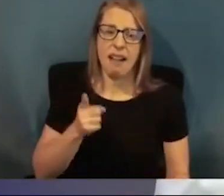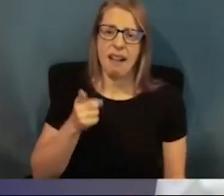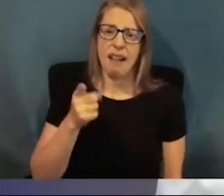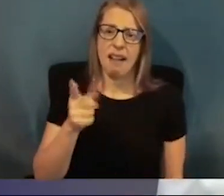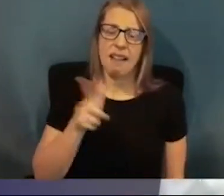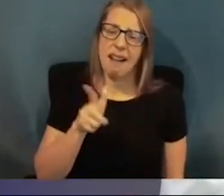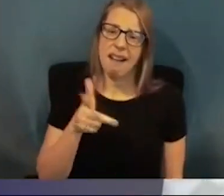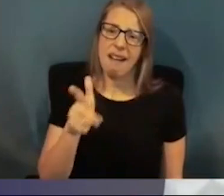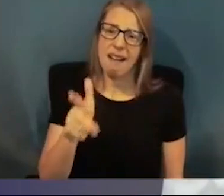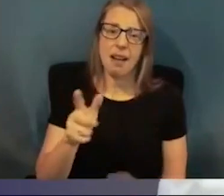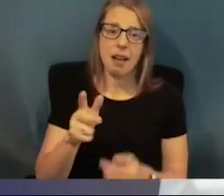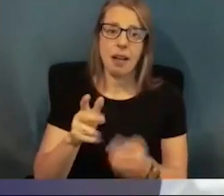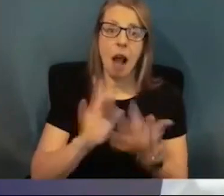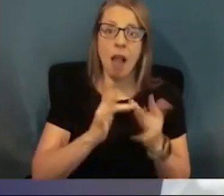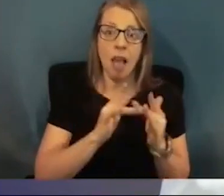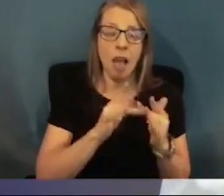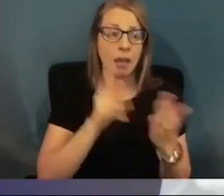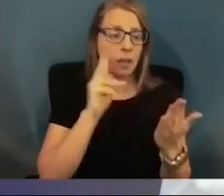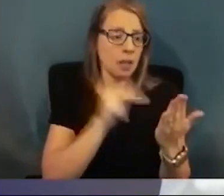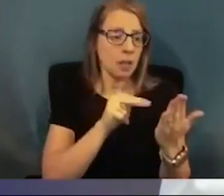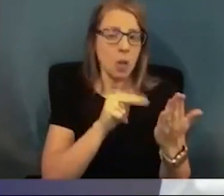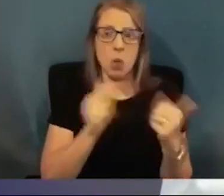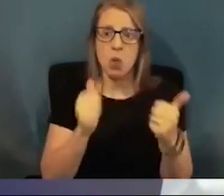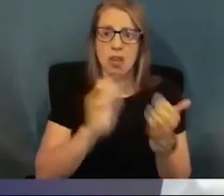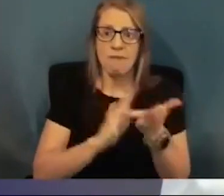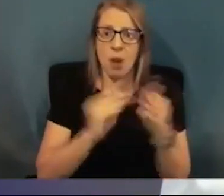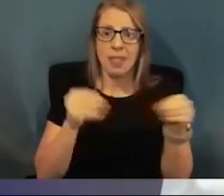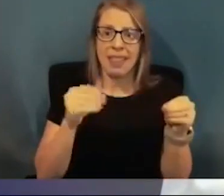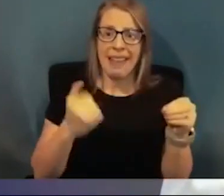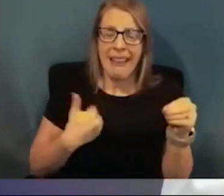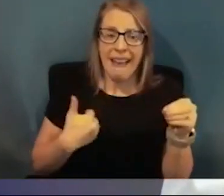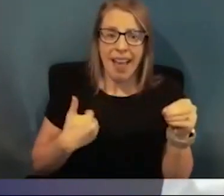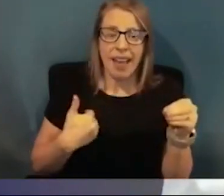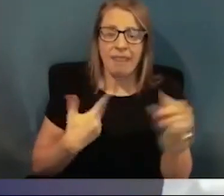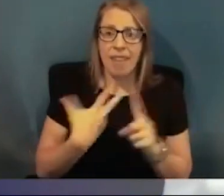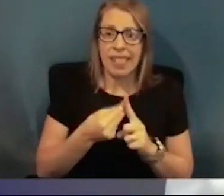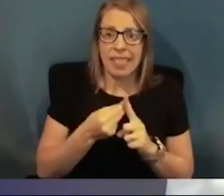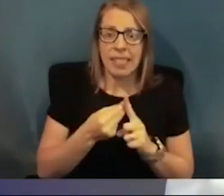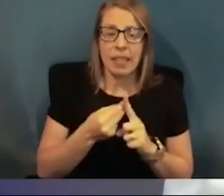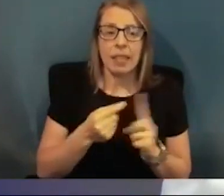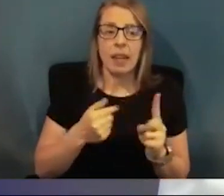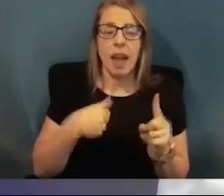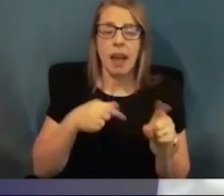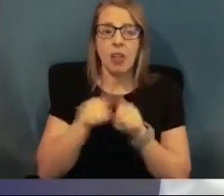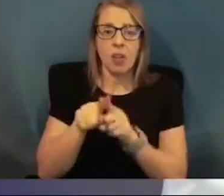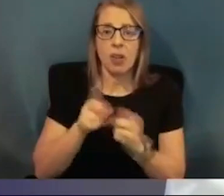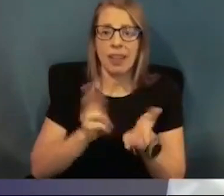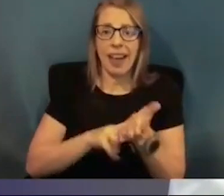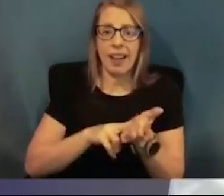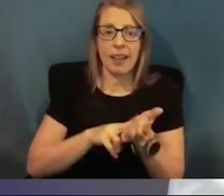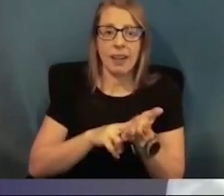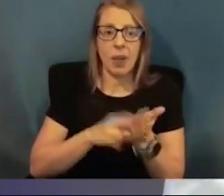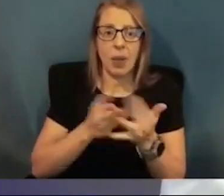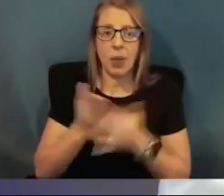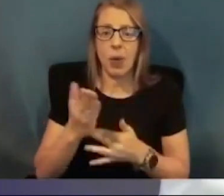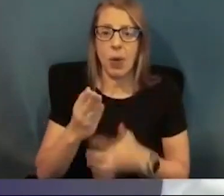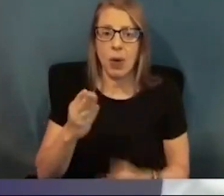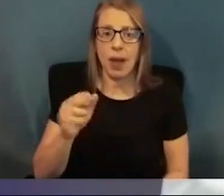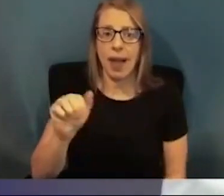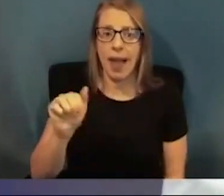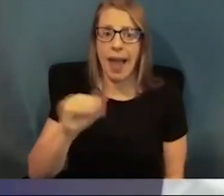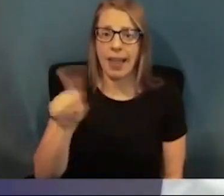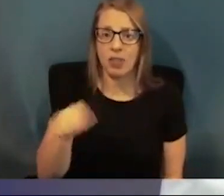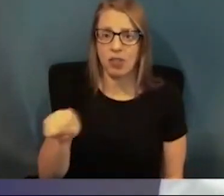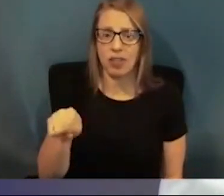and check which pharmacy had vaccines. I even signed up for the trial, the AstraZeneca trial here